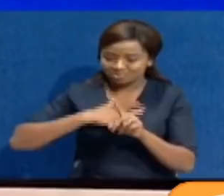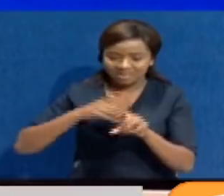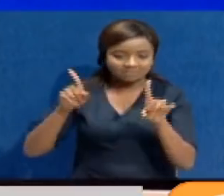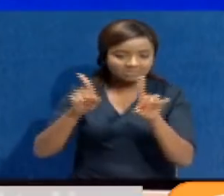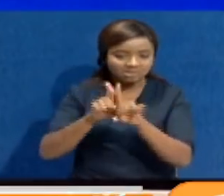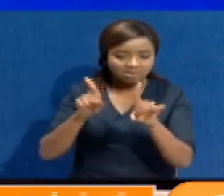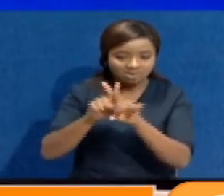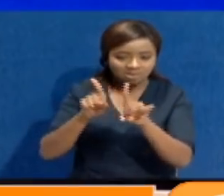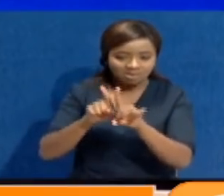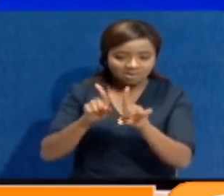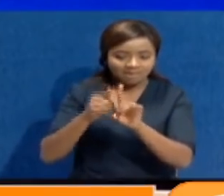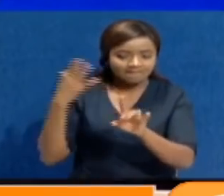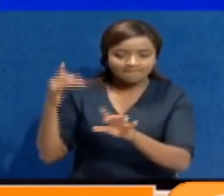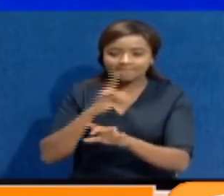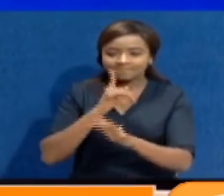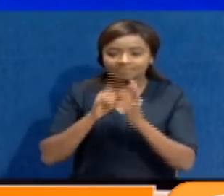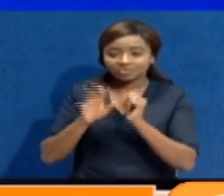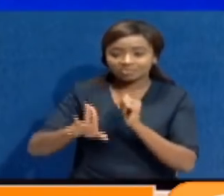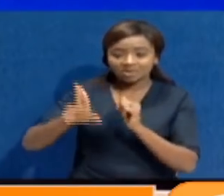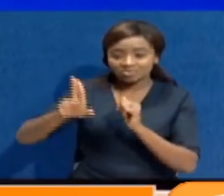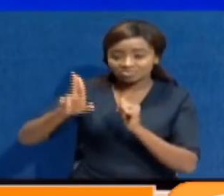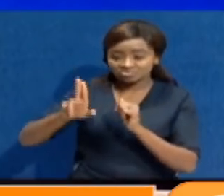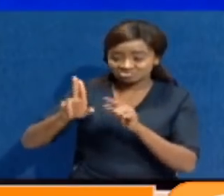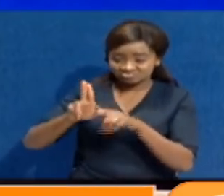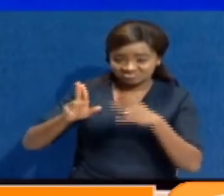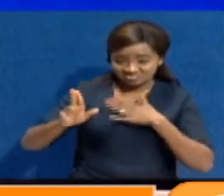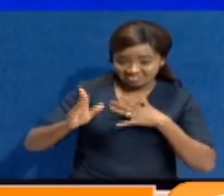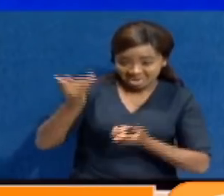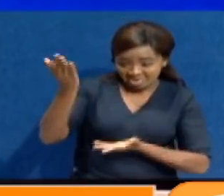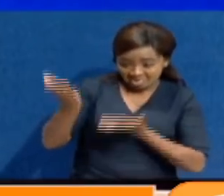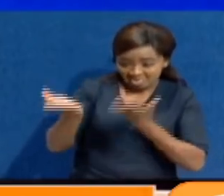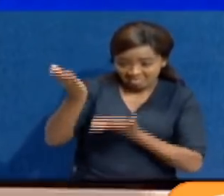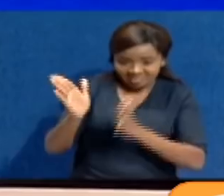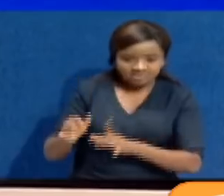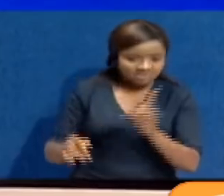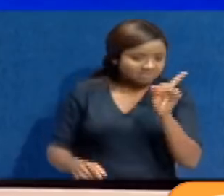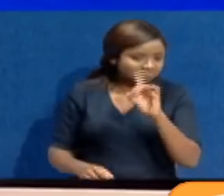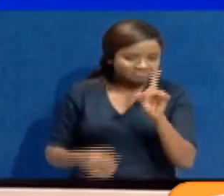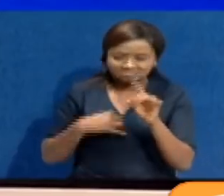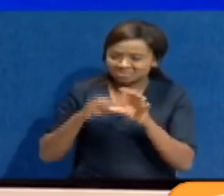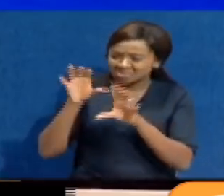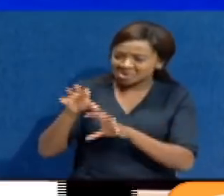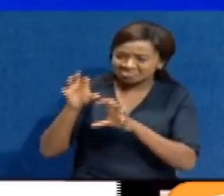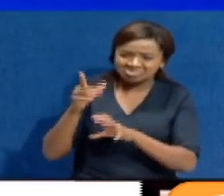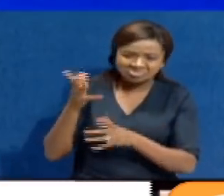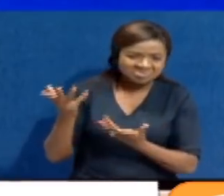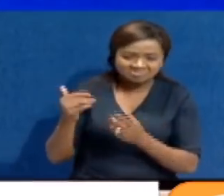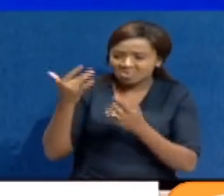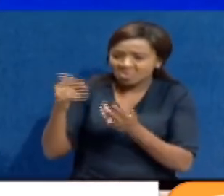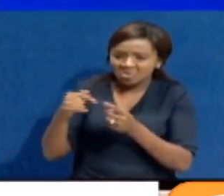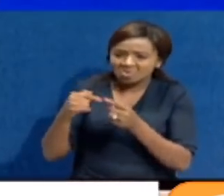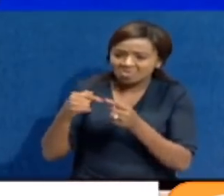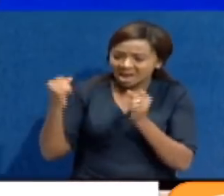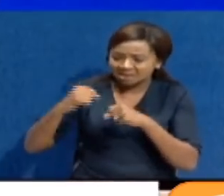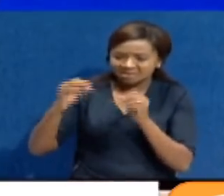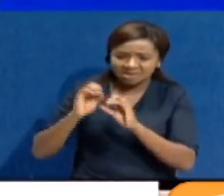that President Uhuru Kenyatta is not my competitor. I have no reason as to why I would abuse him or disagree with him.